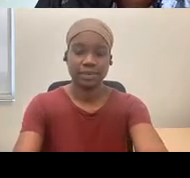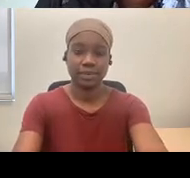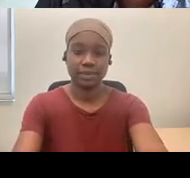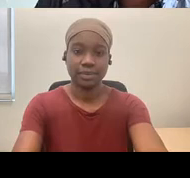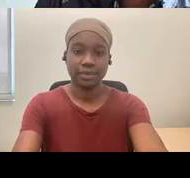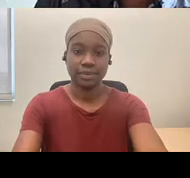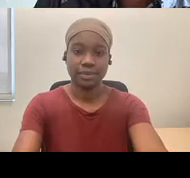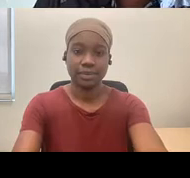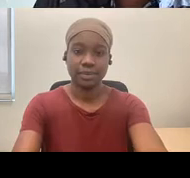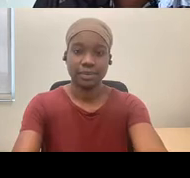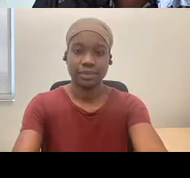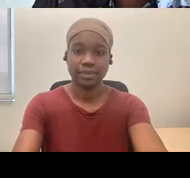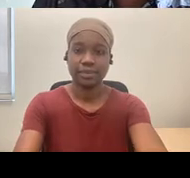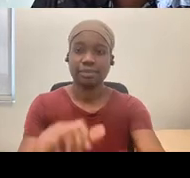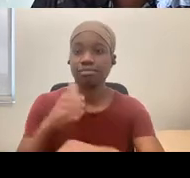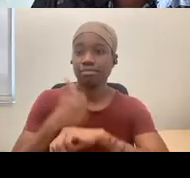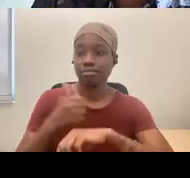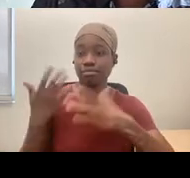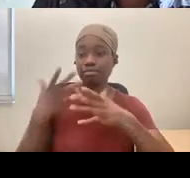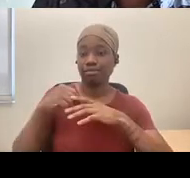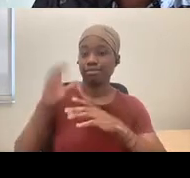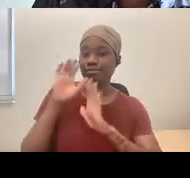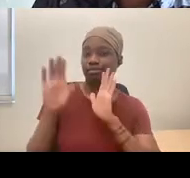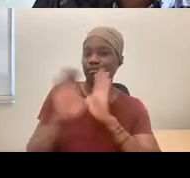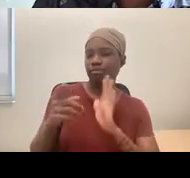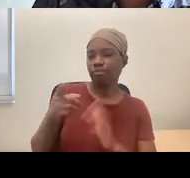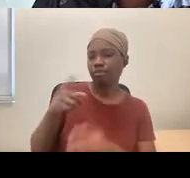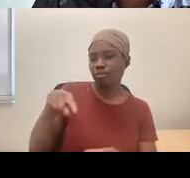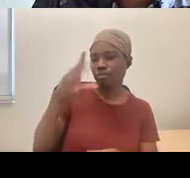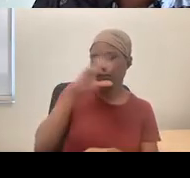Based on what's in this picture, what do you think metadata is?